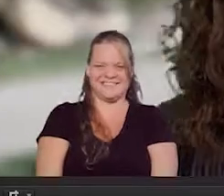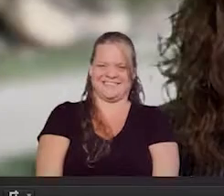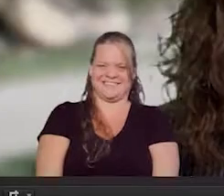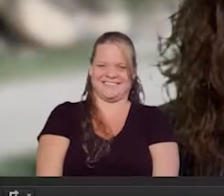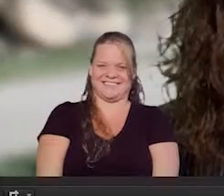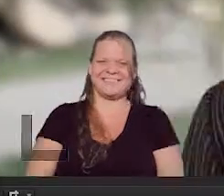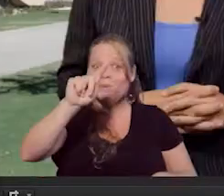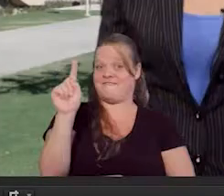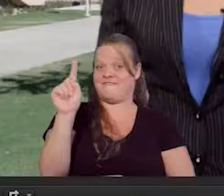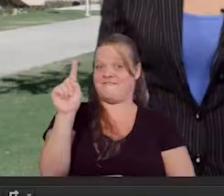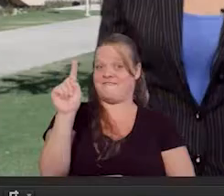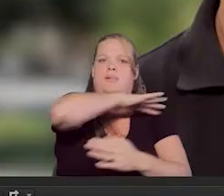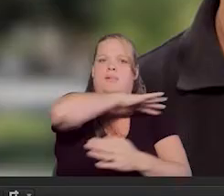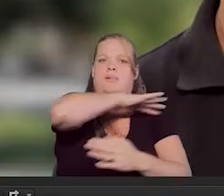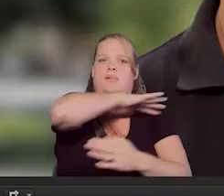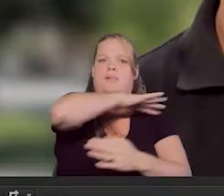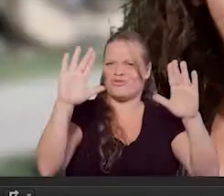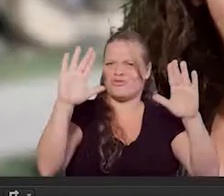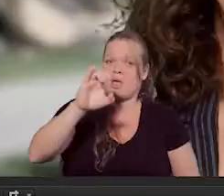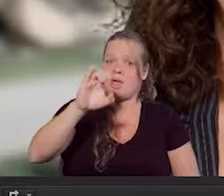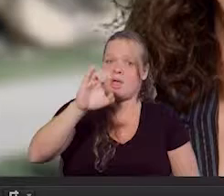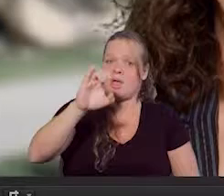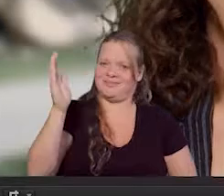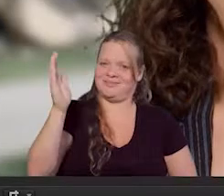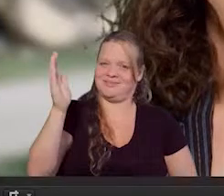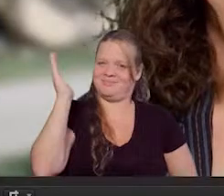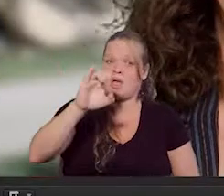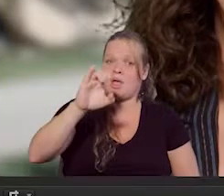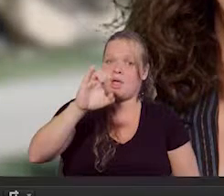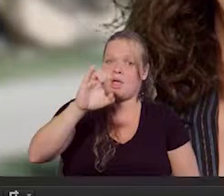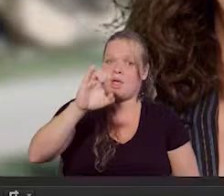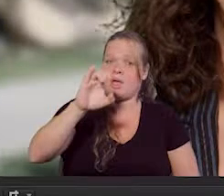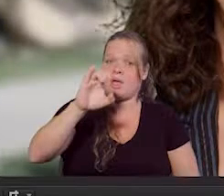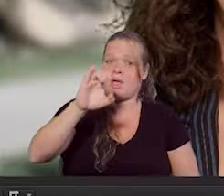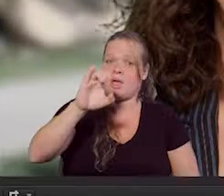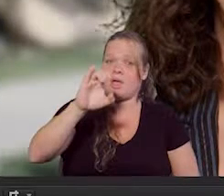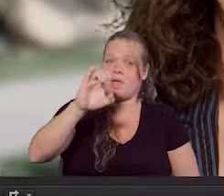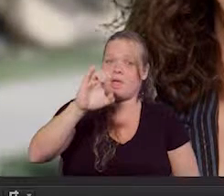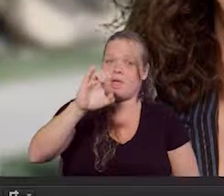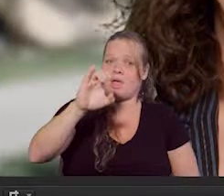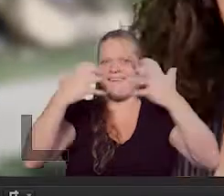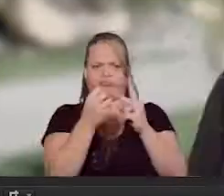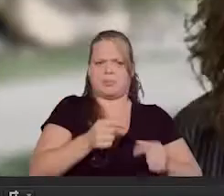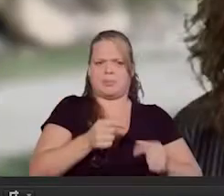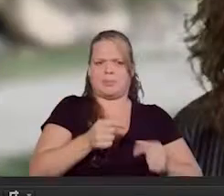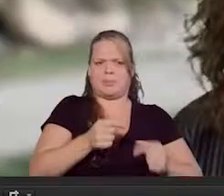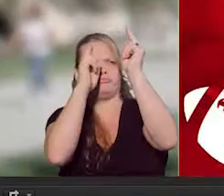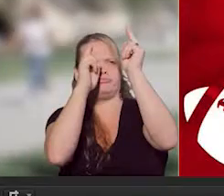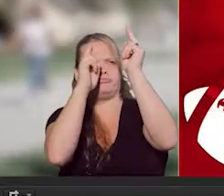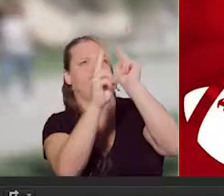we didn't have to move her there, but we had to move her here. So we will copy,